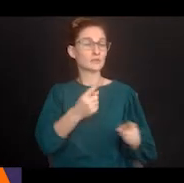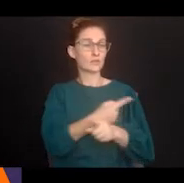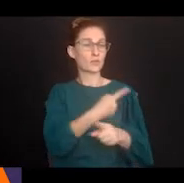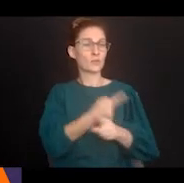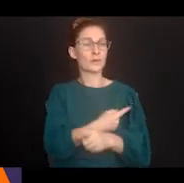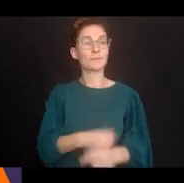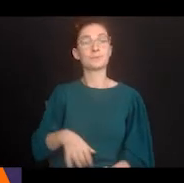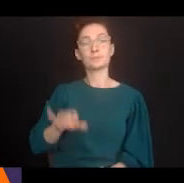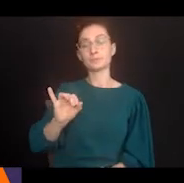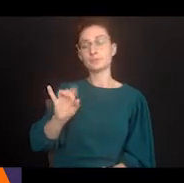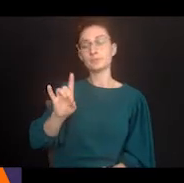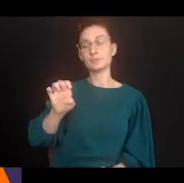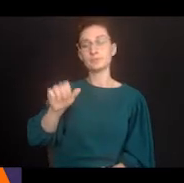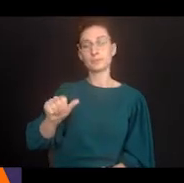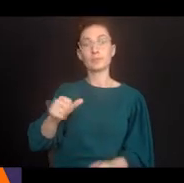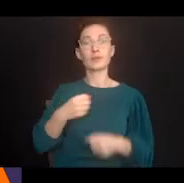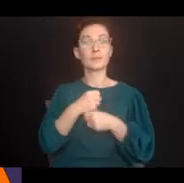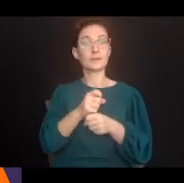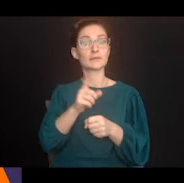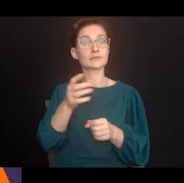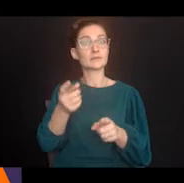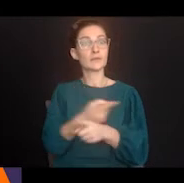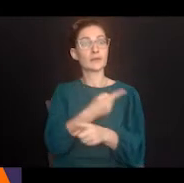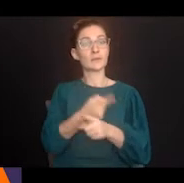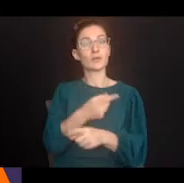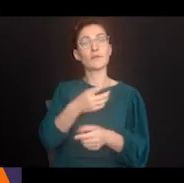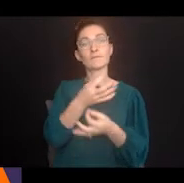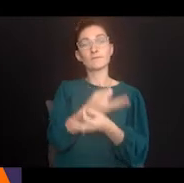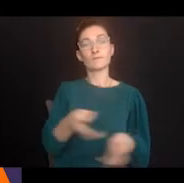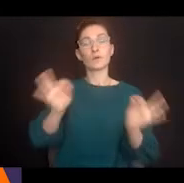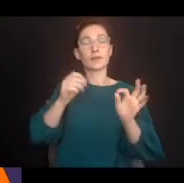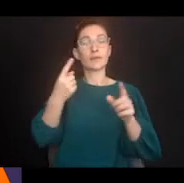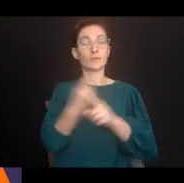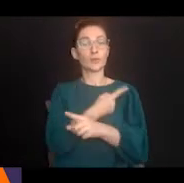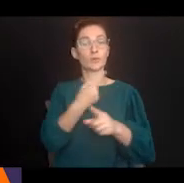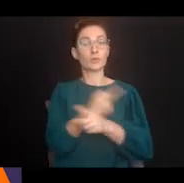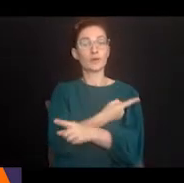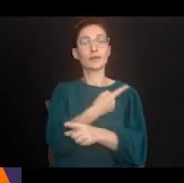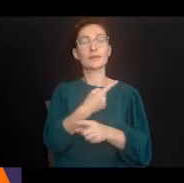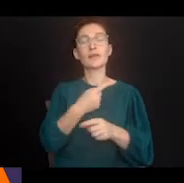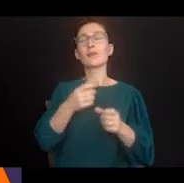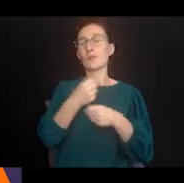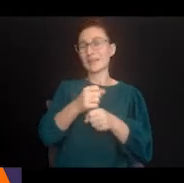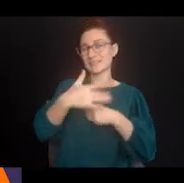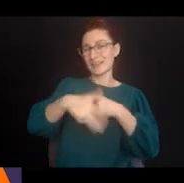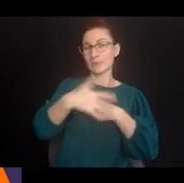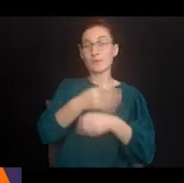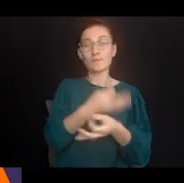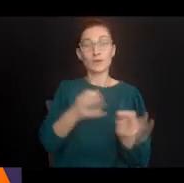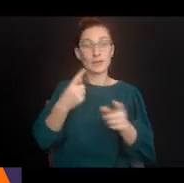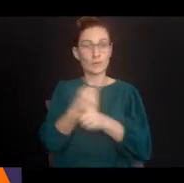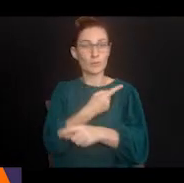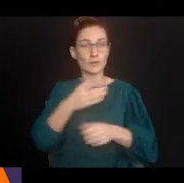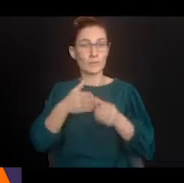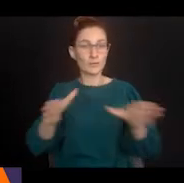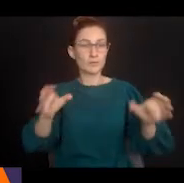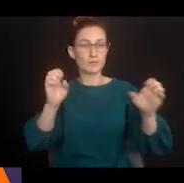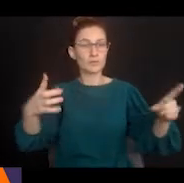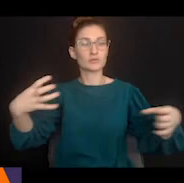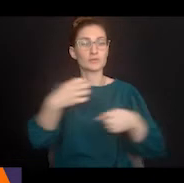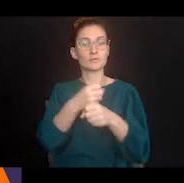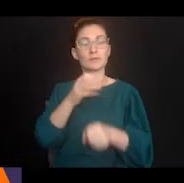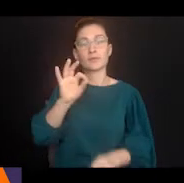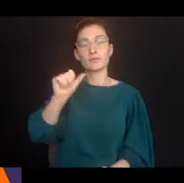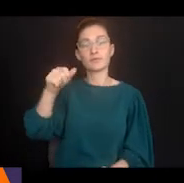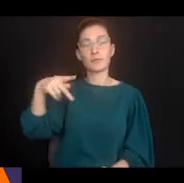IDEA. The IDEA makes available a free, appropriate public education, also known as FAPE, to eligible students